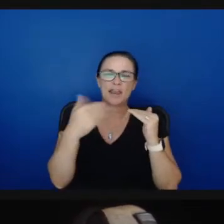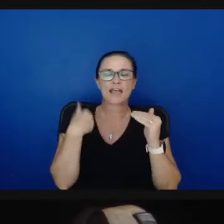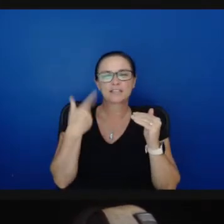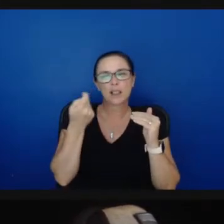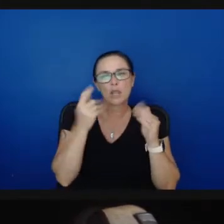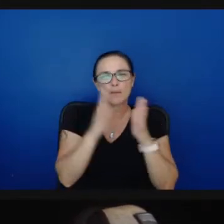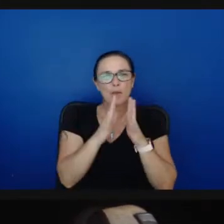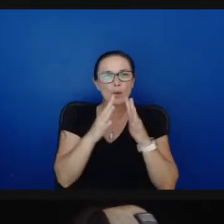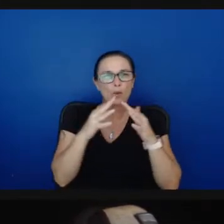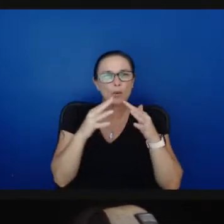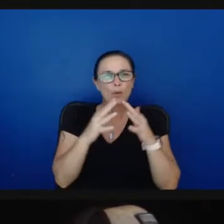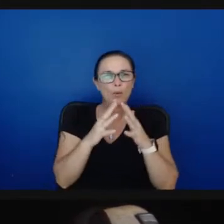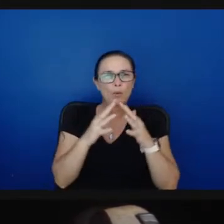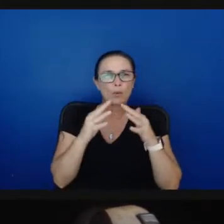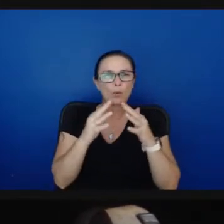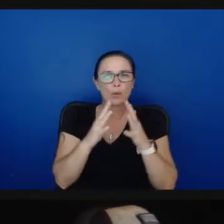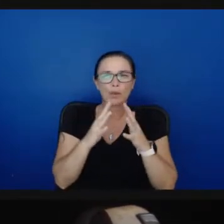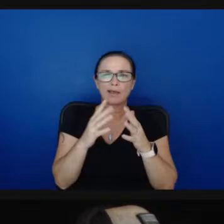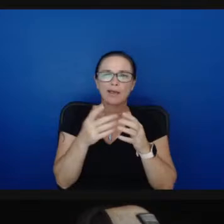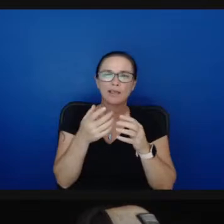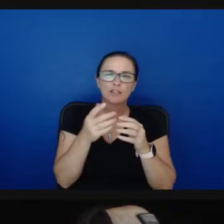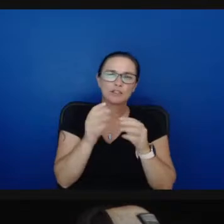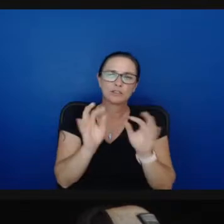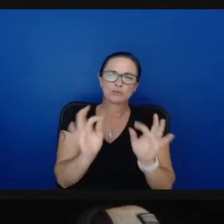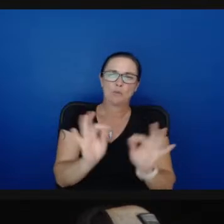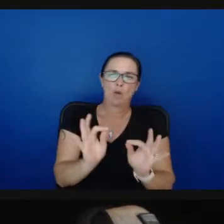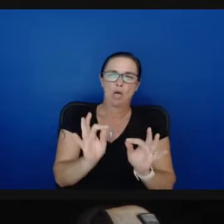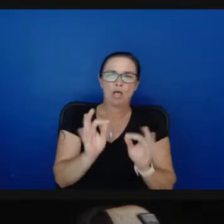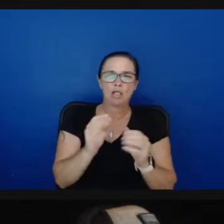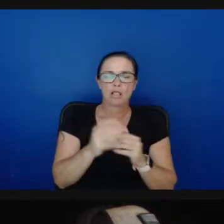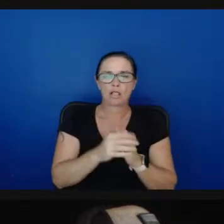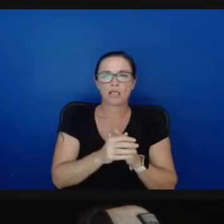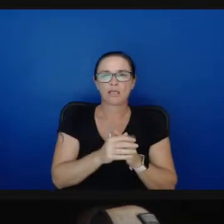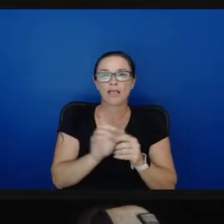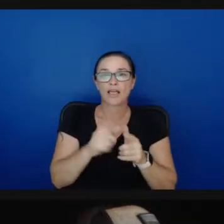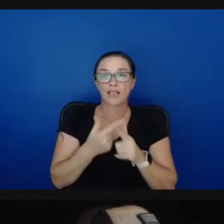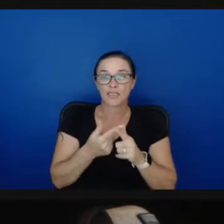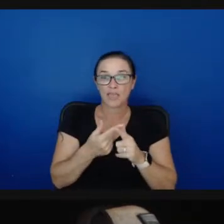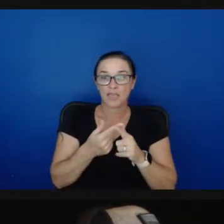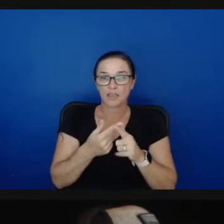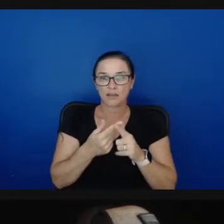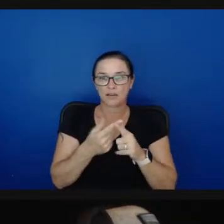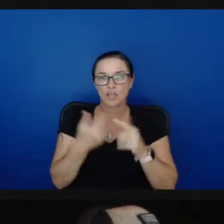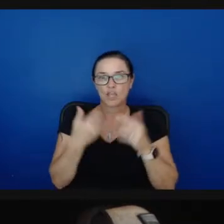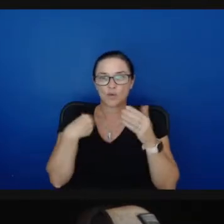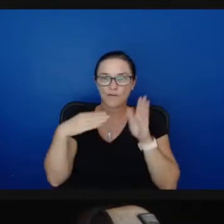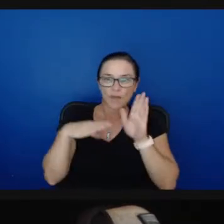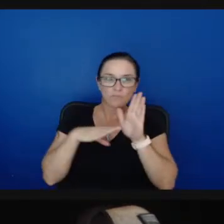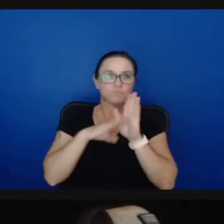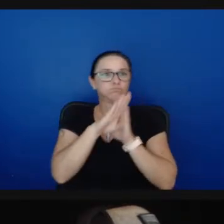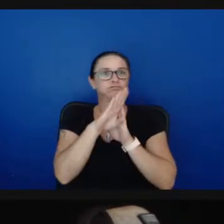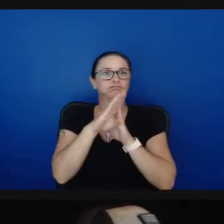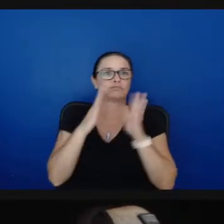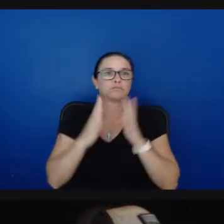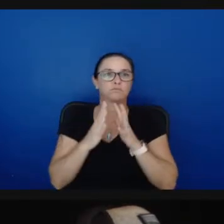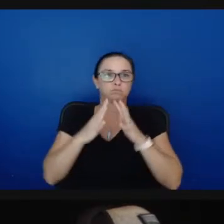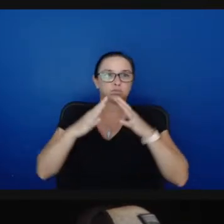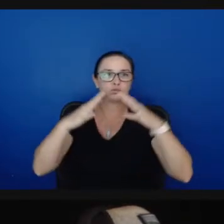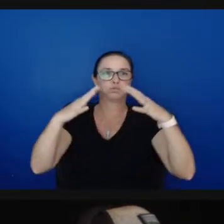deflation-inflation events on it, pretty small ones, right? And then you have this big inflation pulse that comes